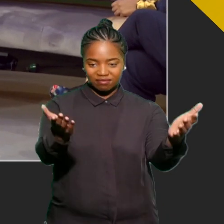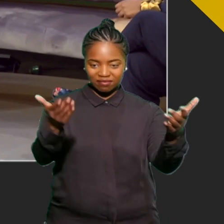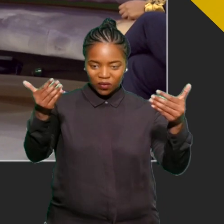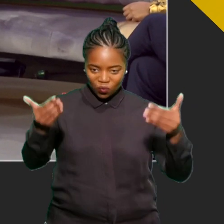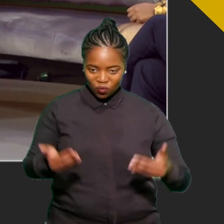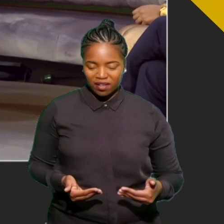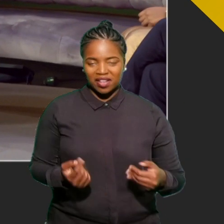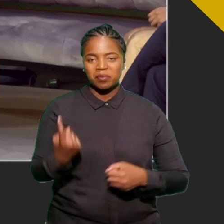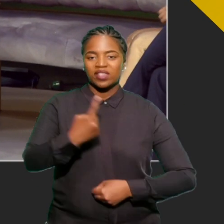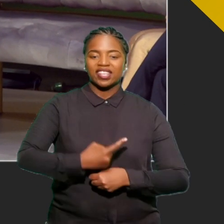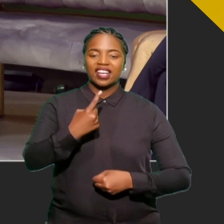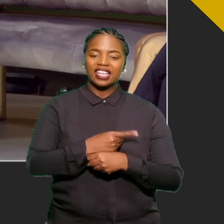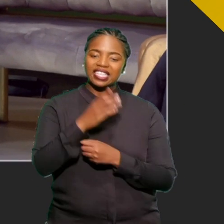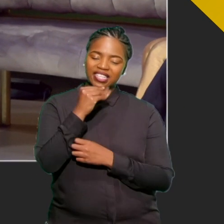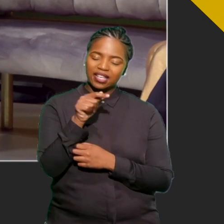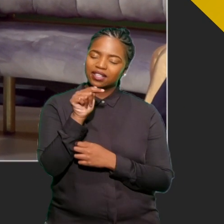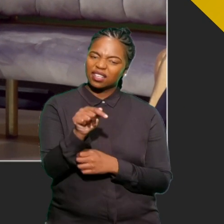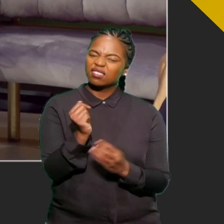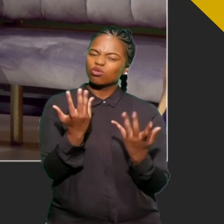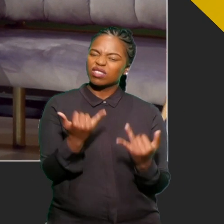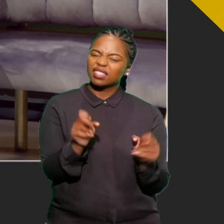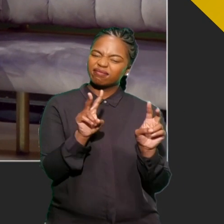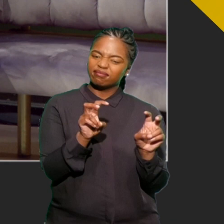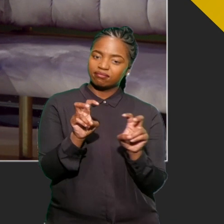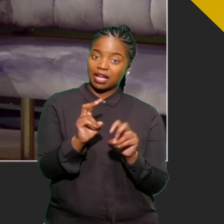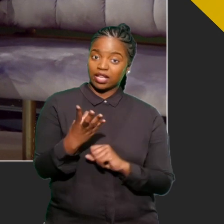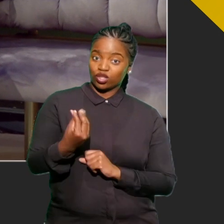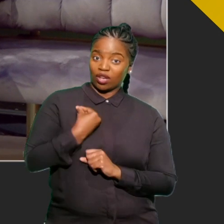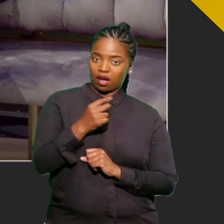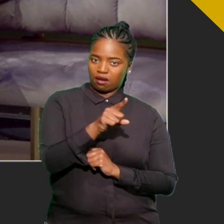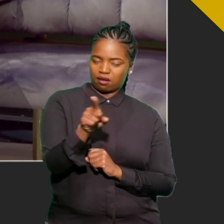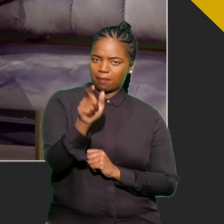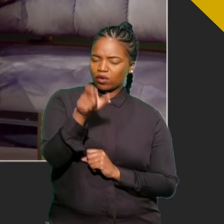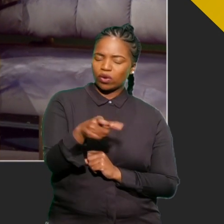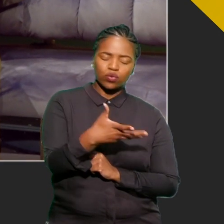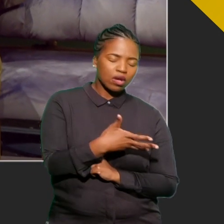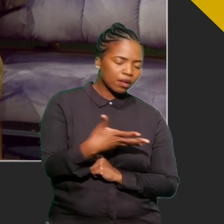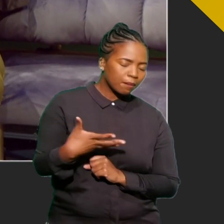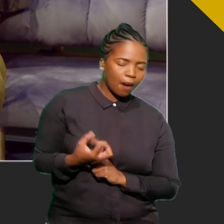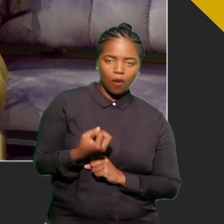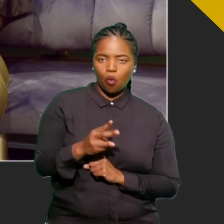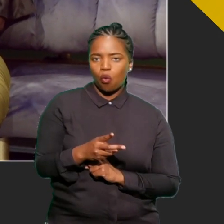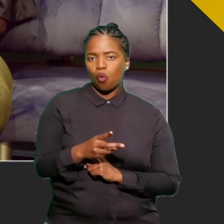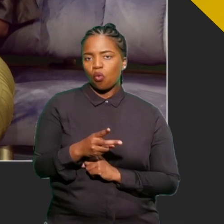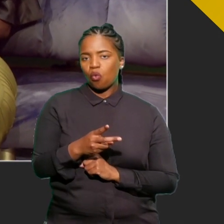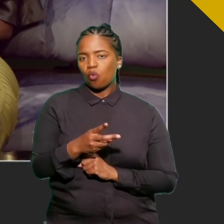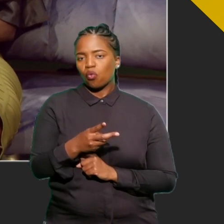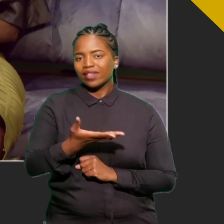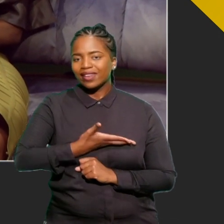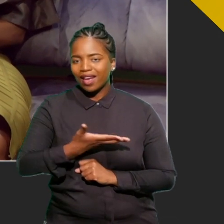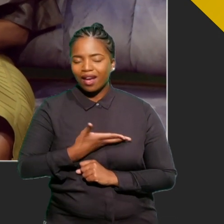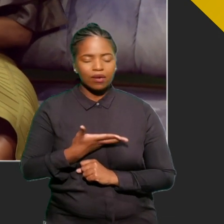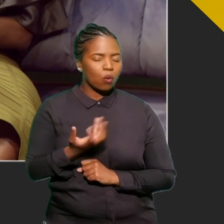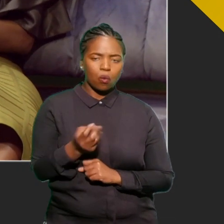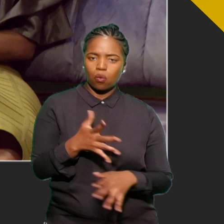Welcome back to Daily Tetan. As a young person, whether you're the mom or the dad, it comes with a lot of